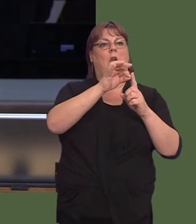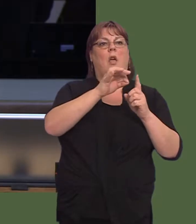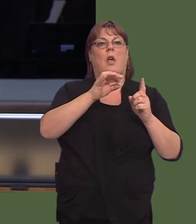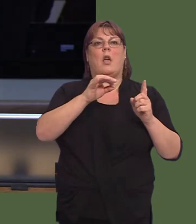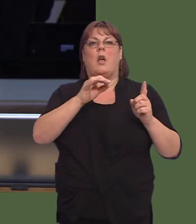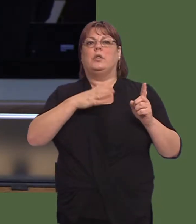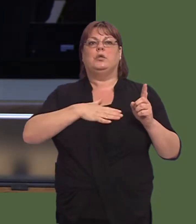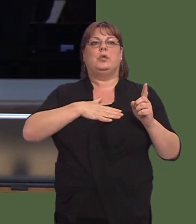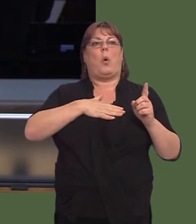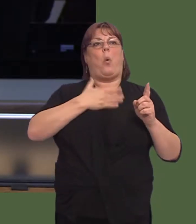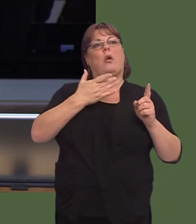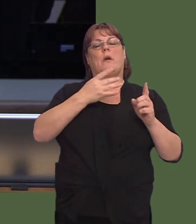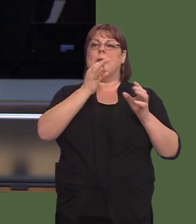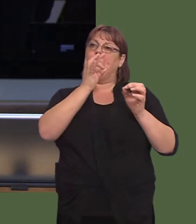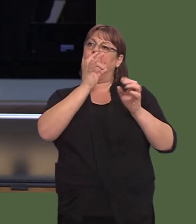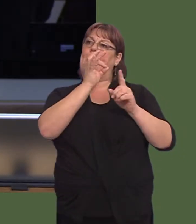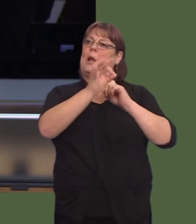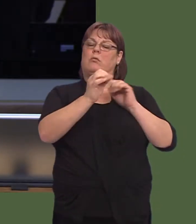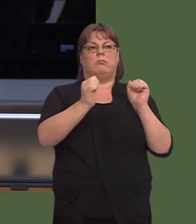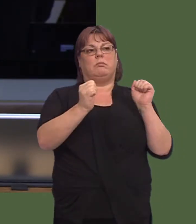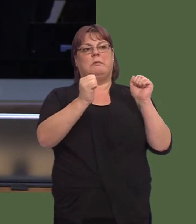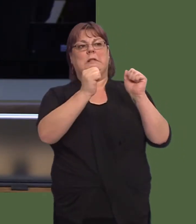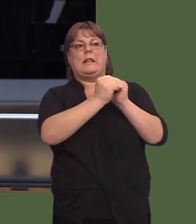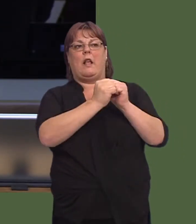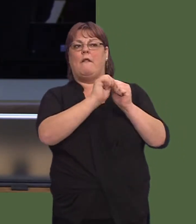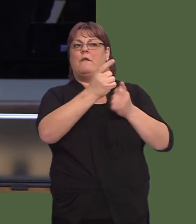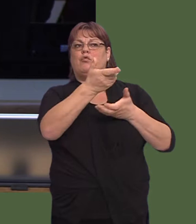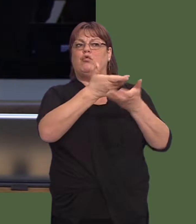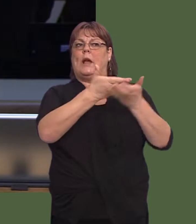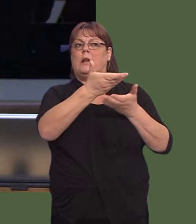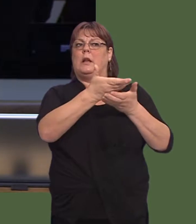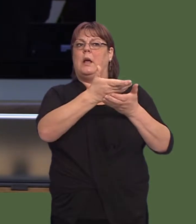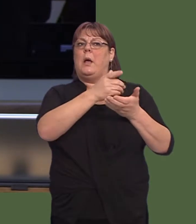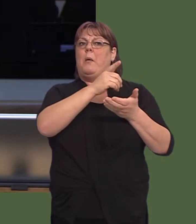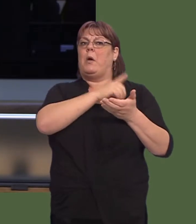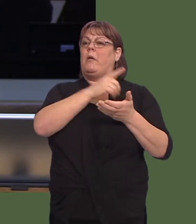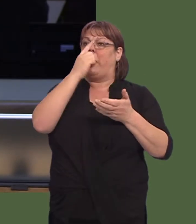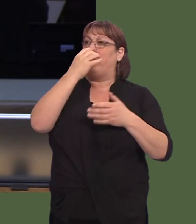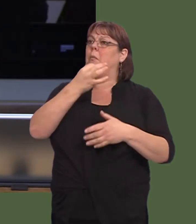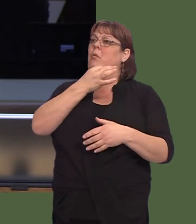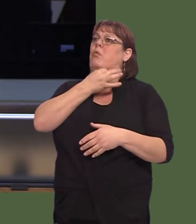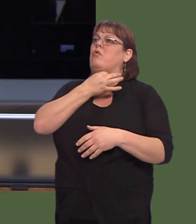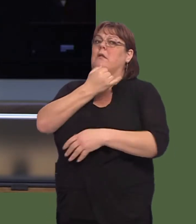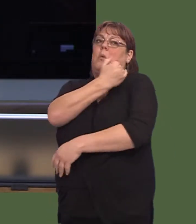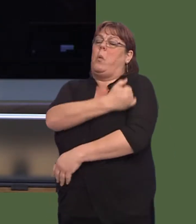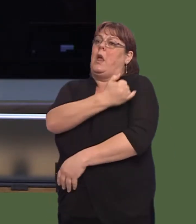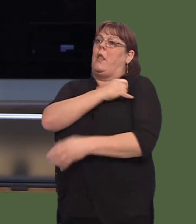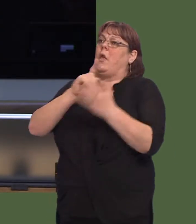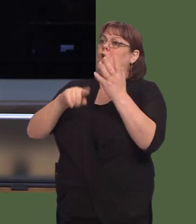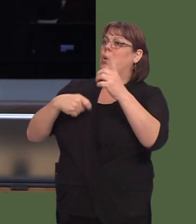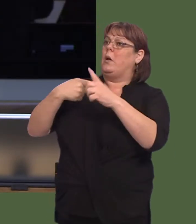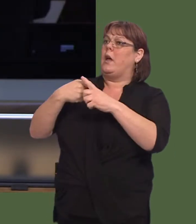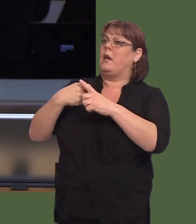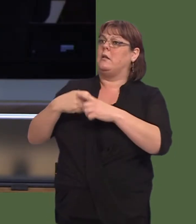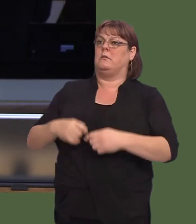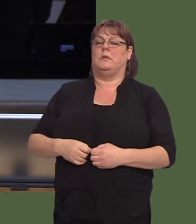deal for Northern Ireland on trade, because that would compromise the integrity of the United Kingdom, which is the main purpose of the DUP's